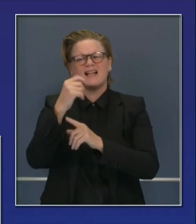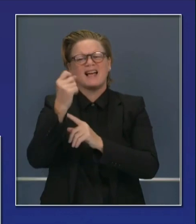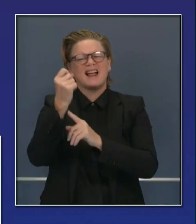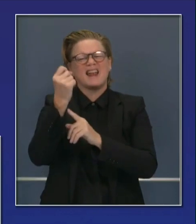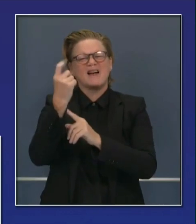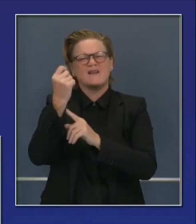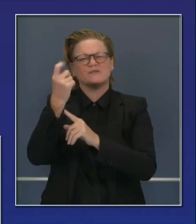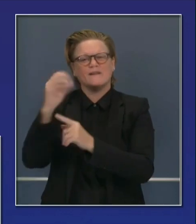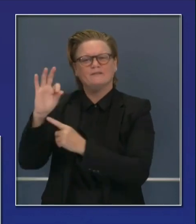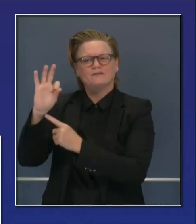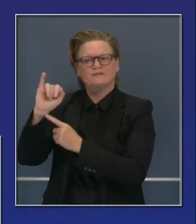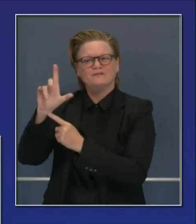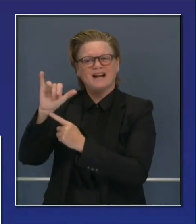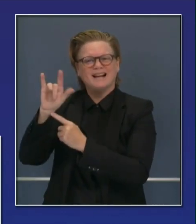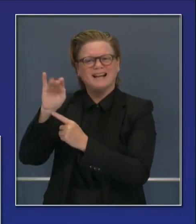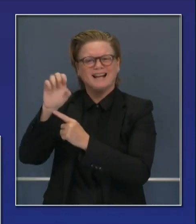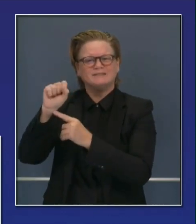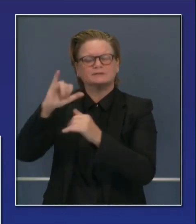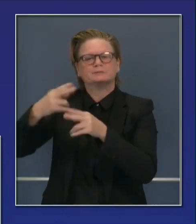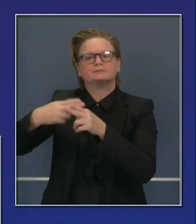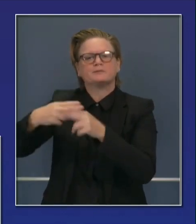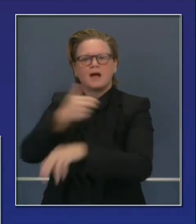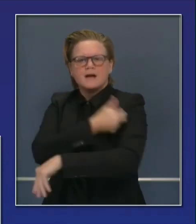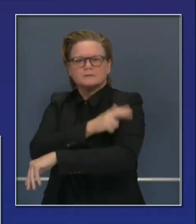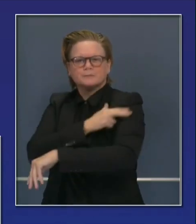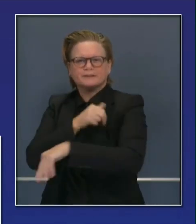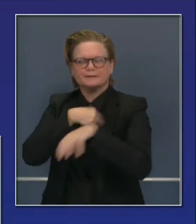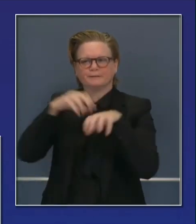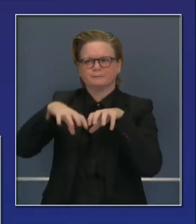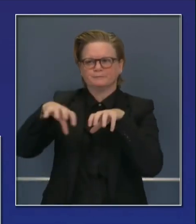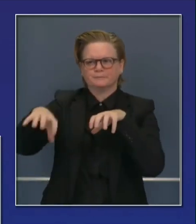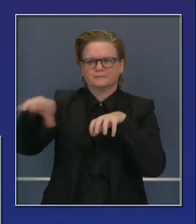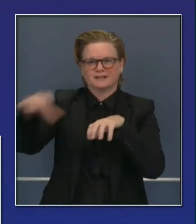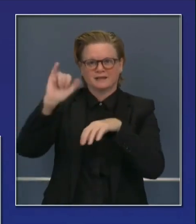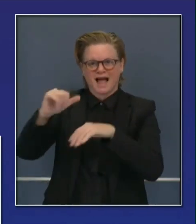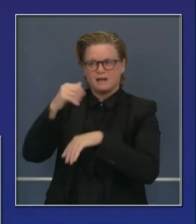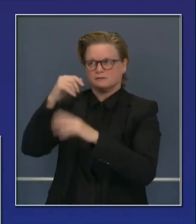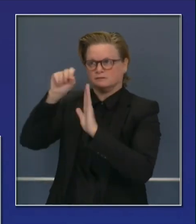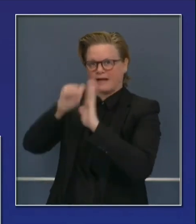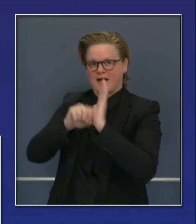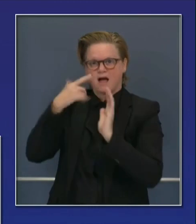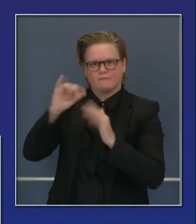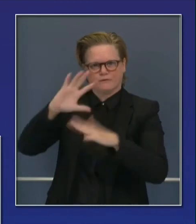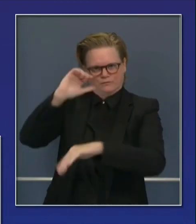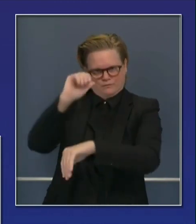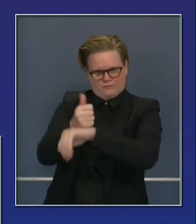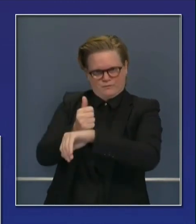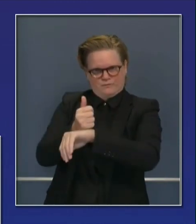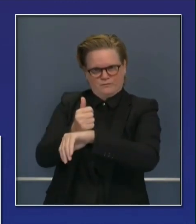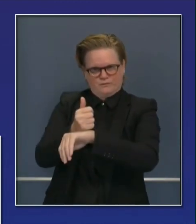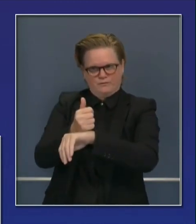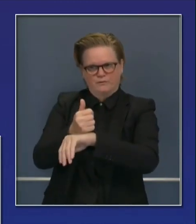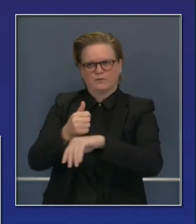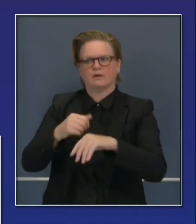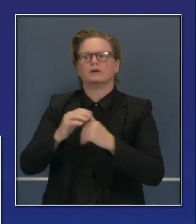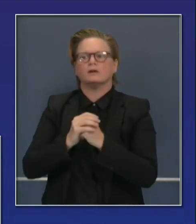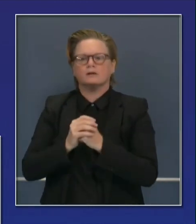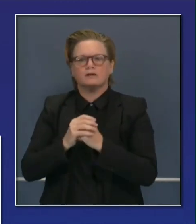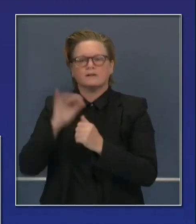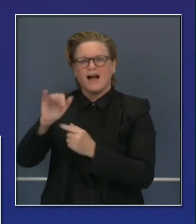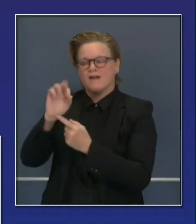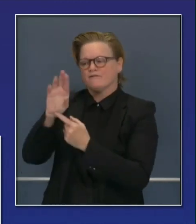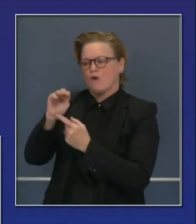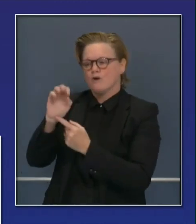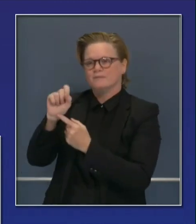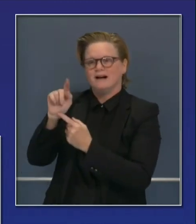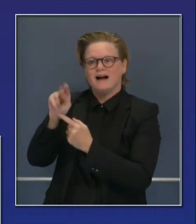healthcare delivery system that the state has prepared in what we refer to as warm status. Here's an update on 2 of those